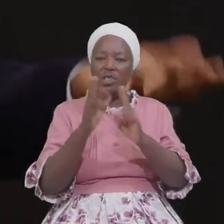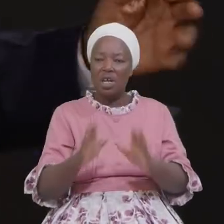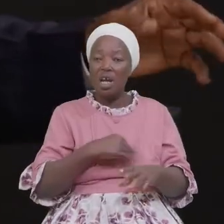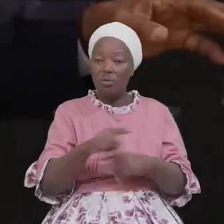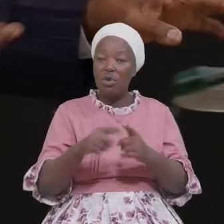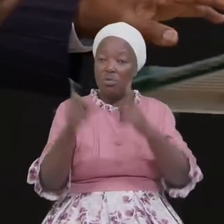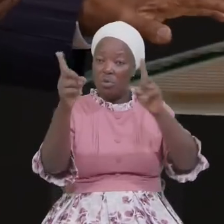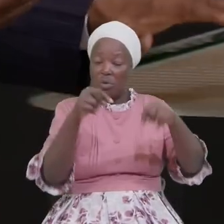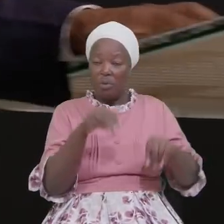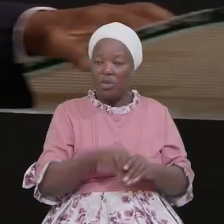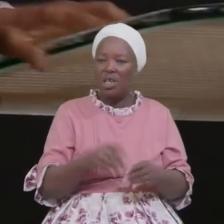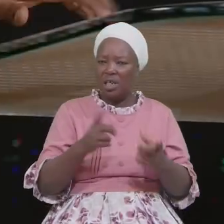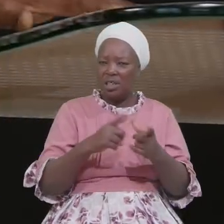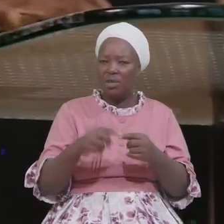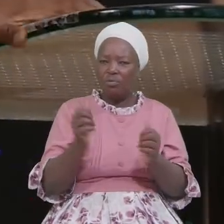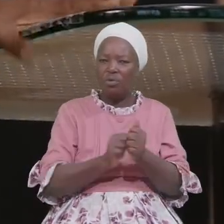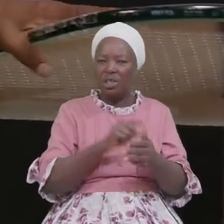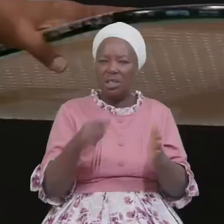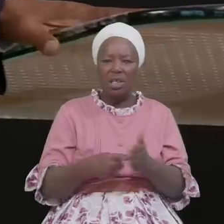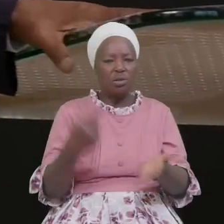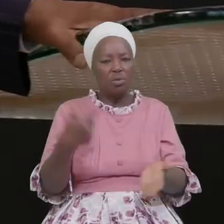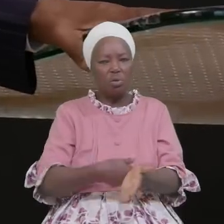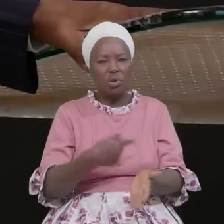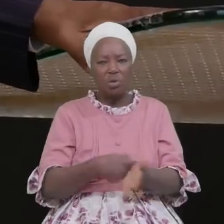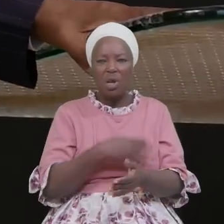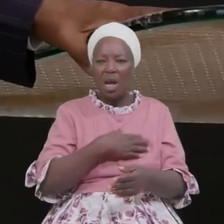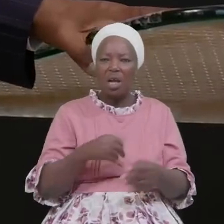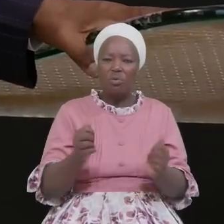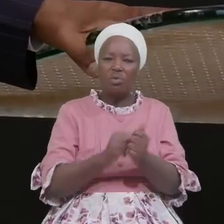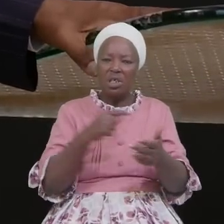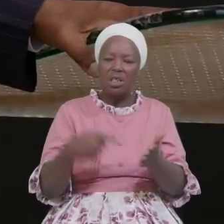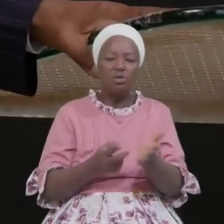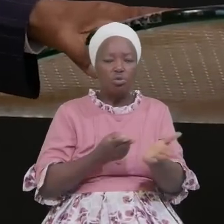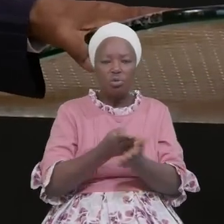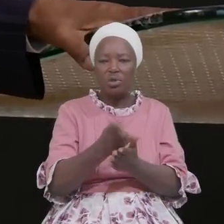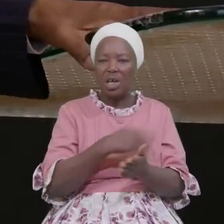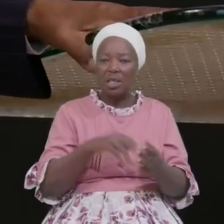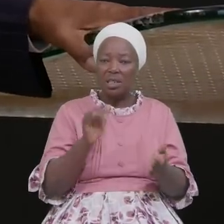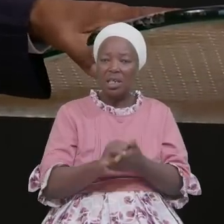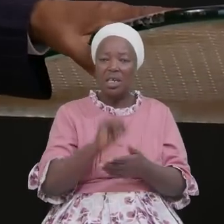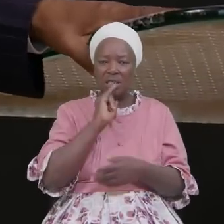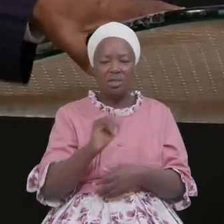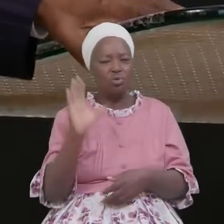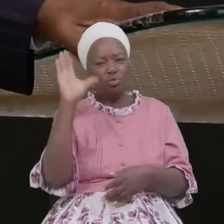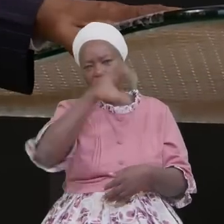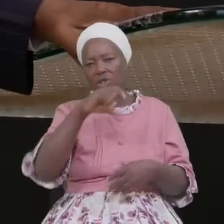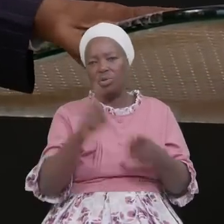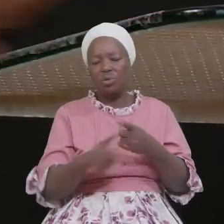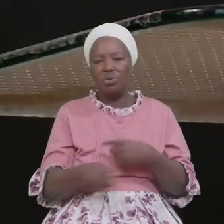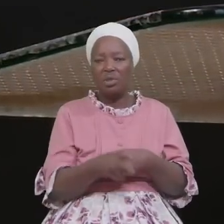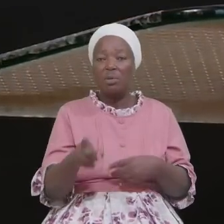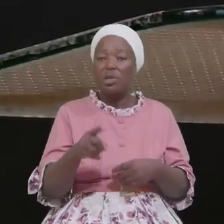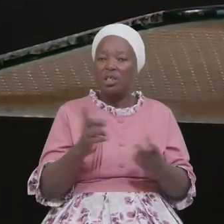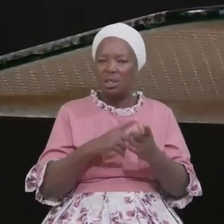come in of this gospel and with this truth that is strange to them,